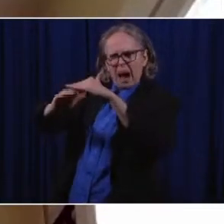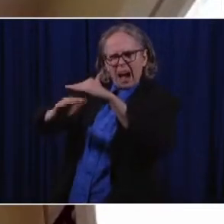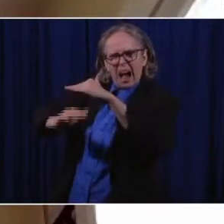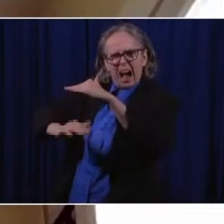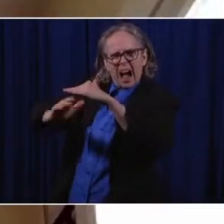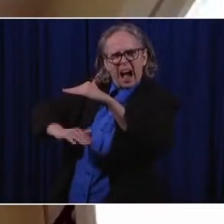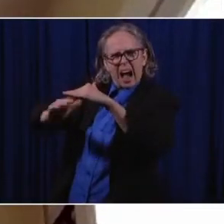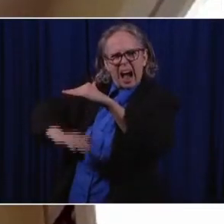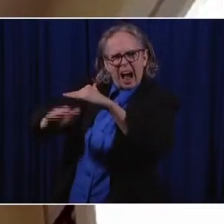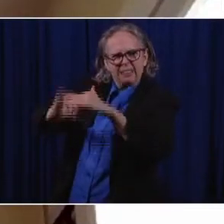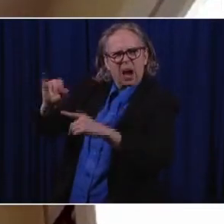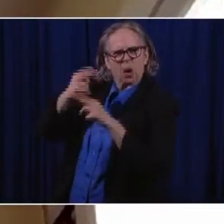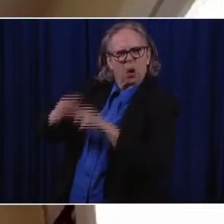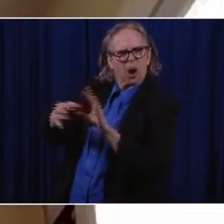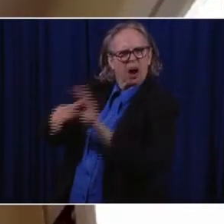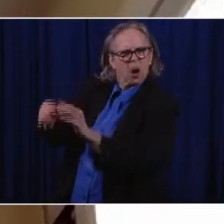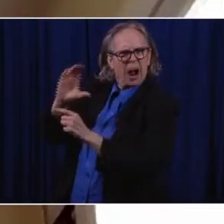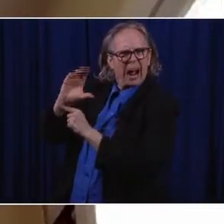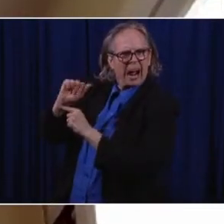question.